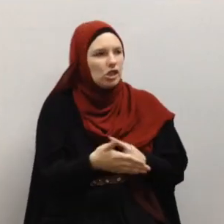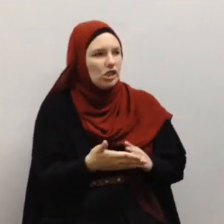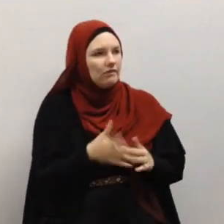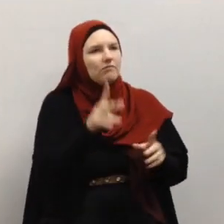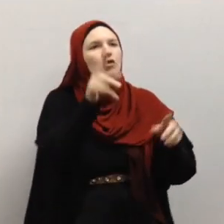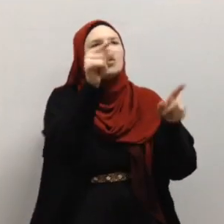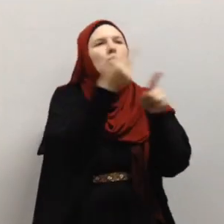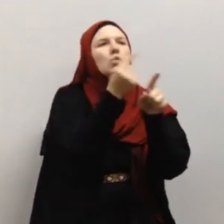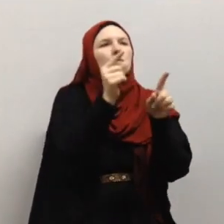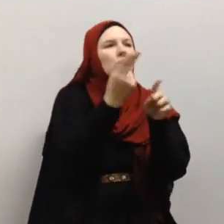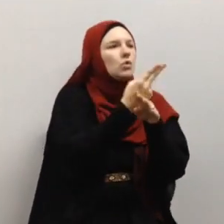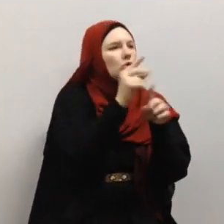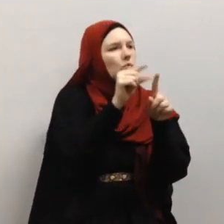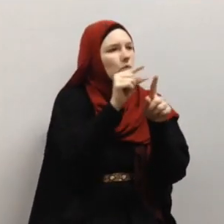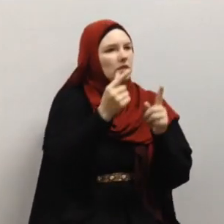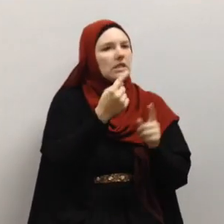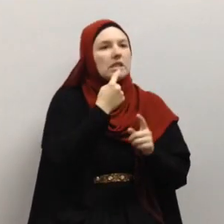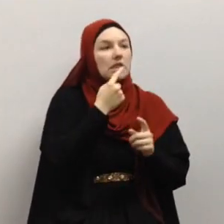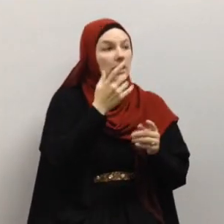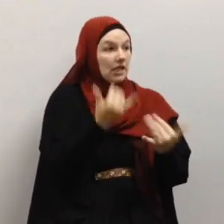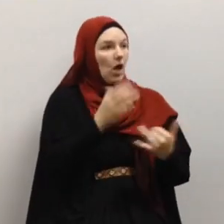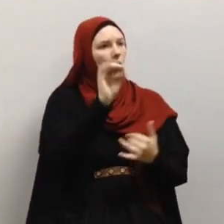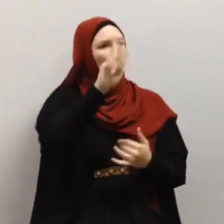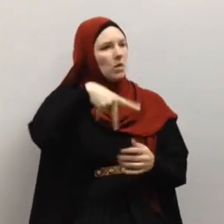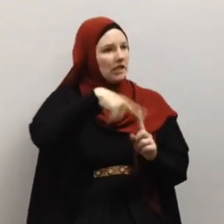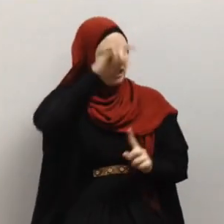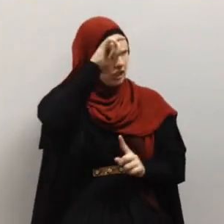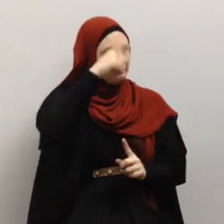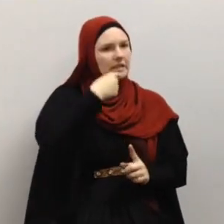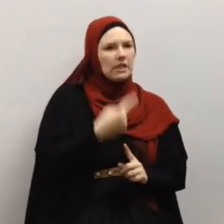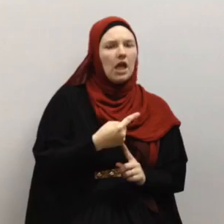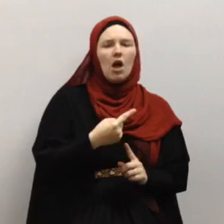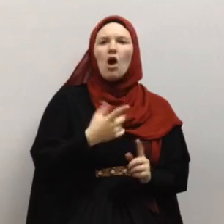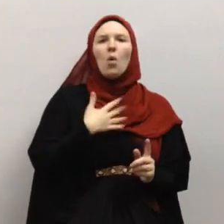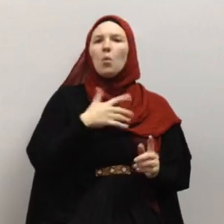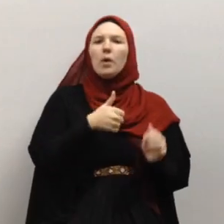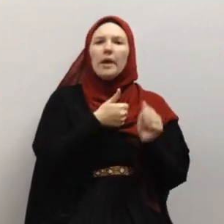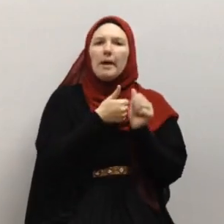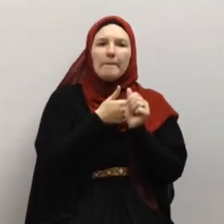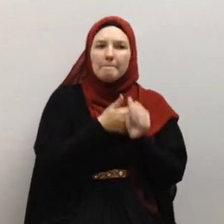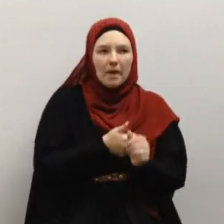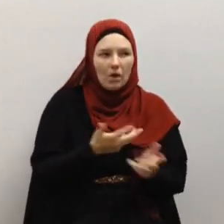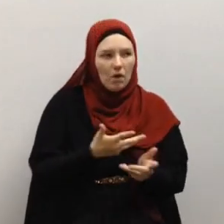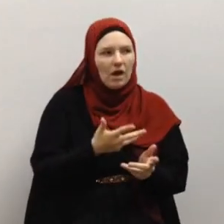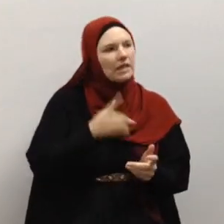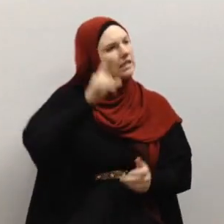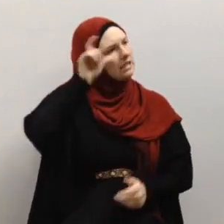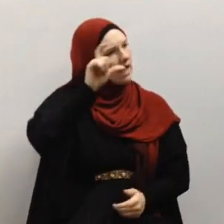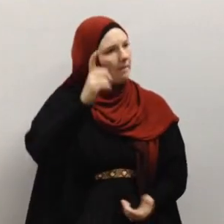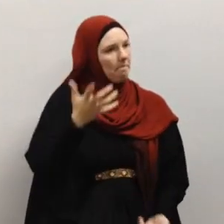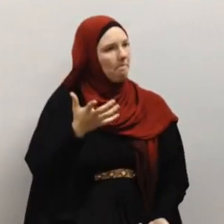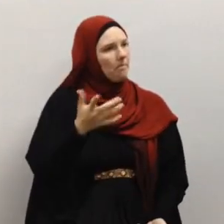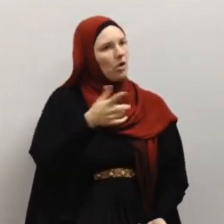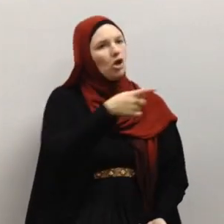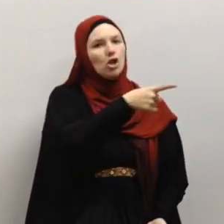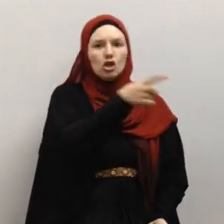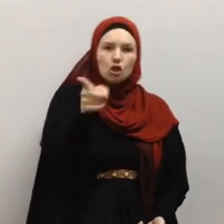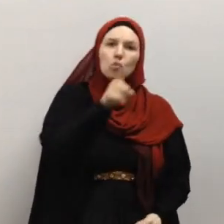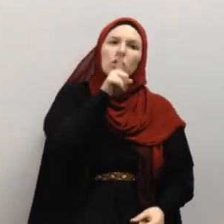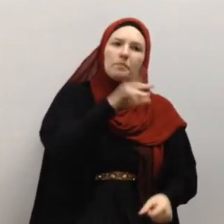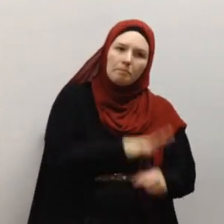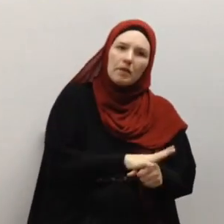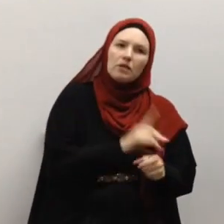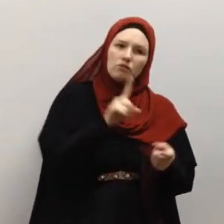not. No, it is not. I am committed to obey the ruler I choose. And the ruler